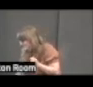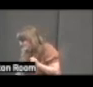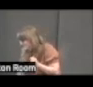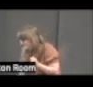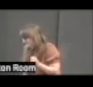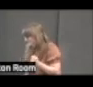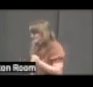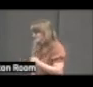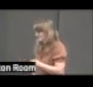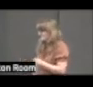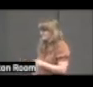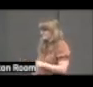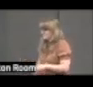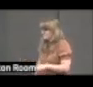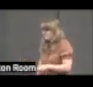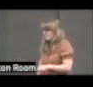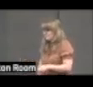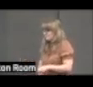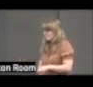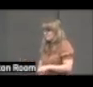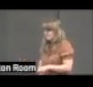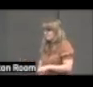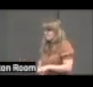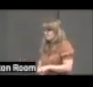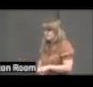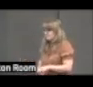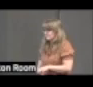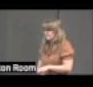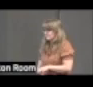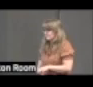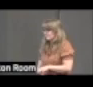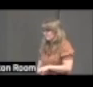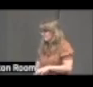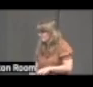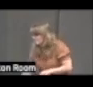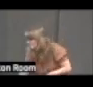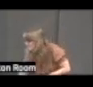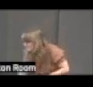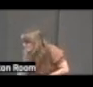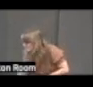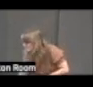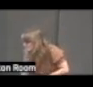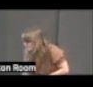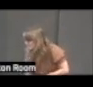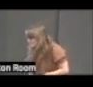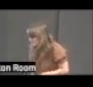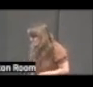bear.